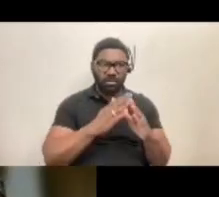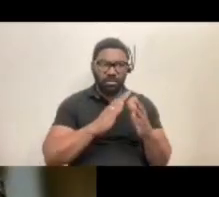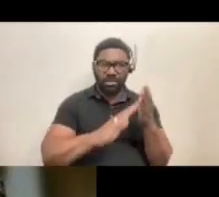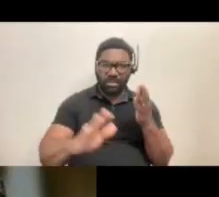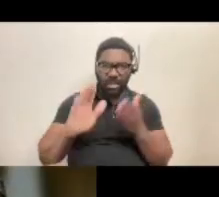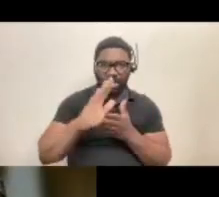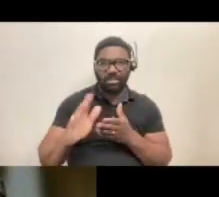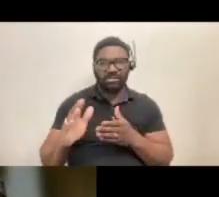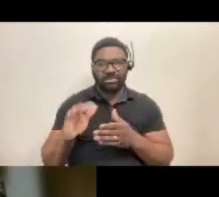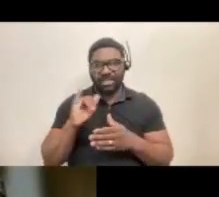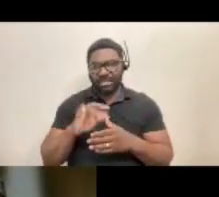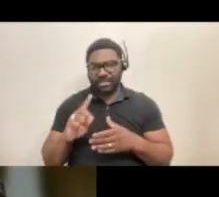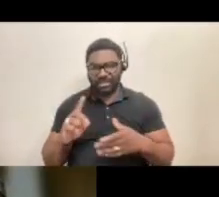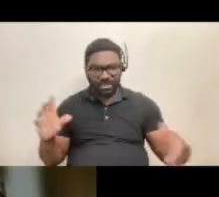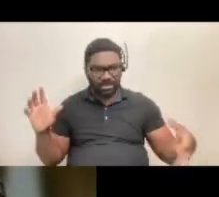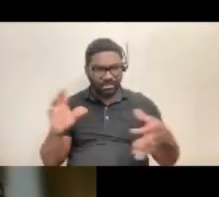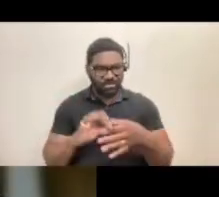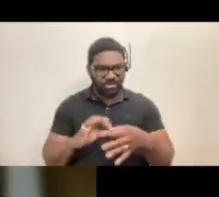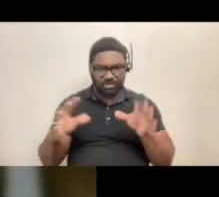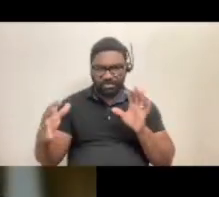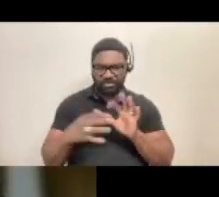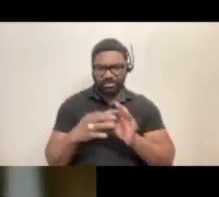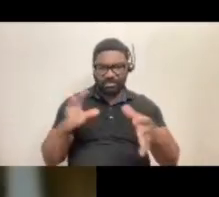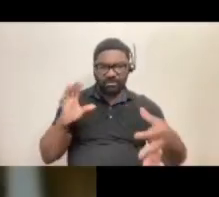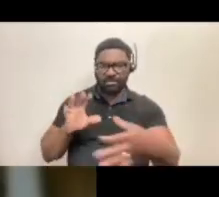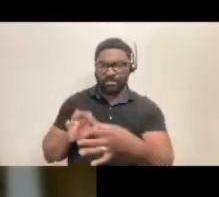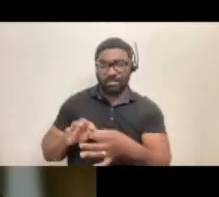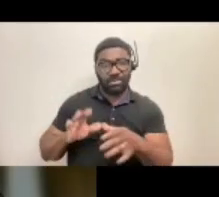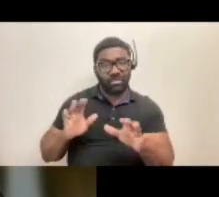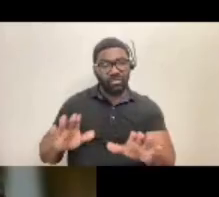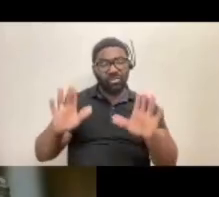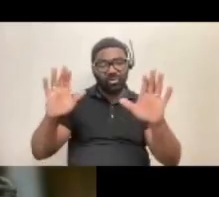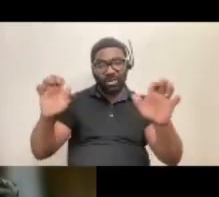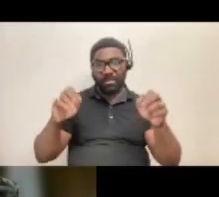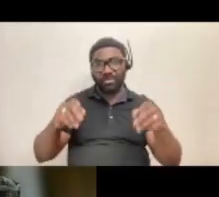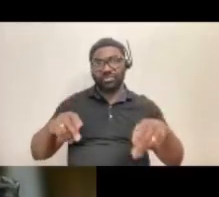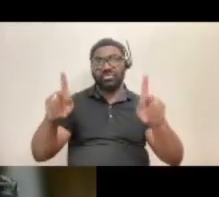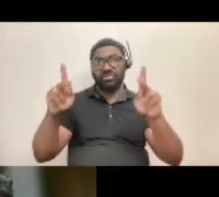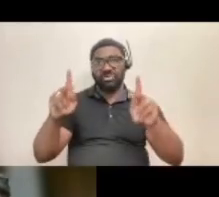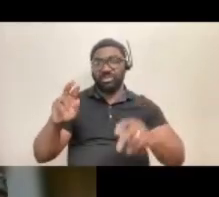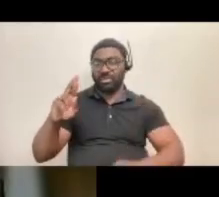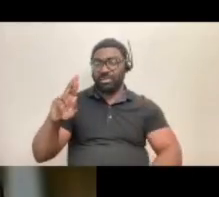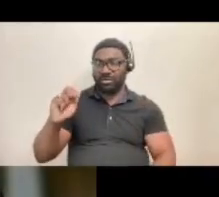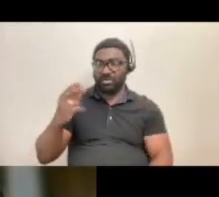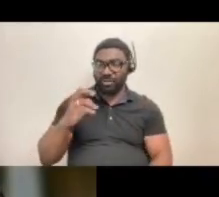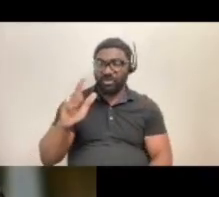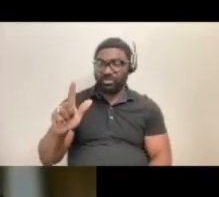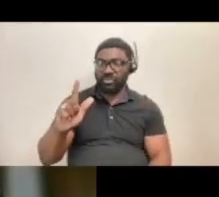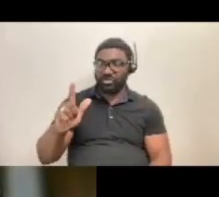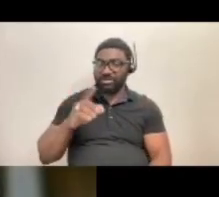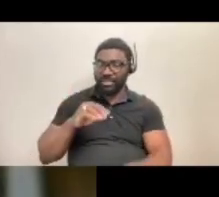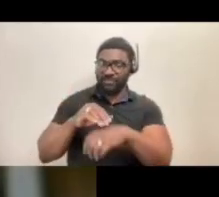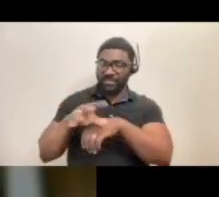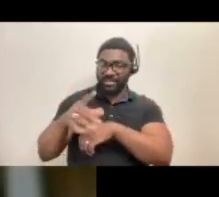it's a great opportunity. If I had any, like Rachel's advice, just do it. Just do it.